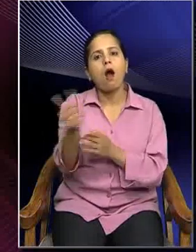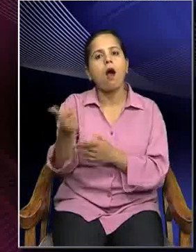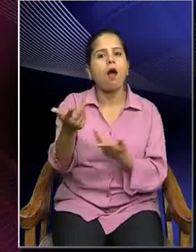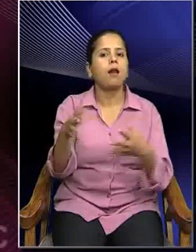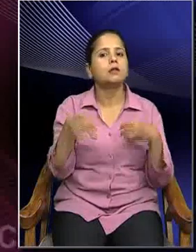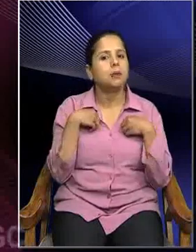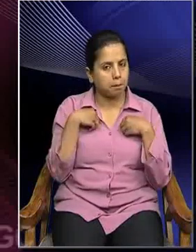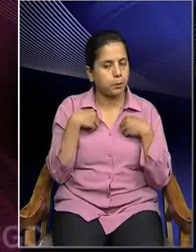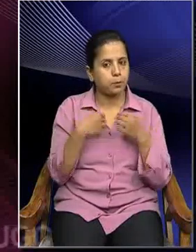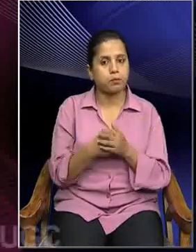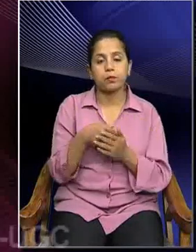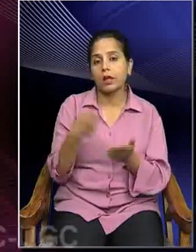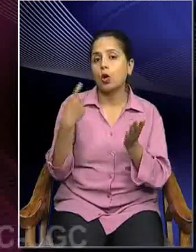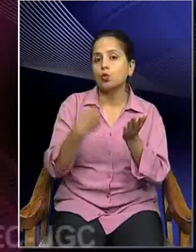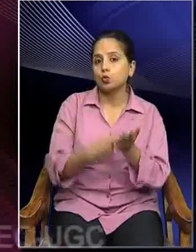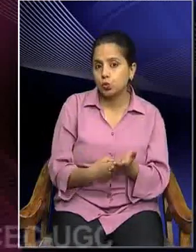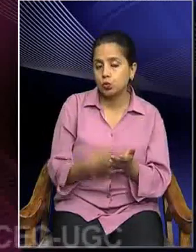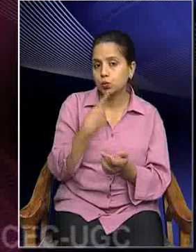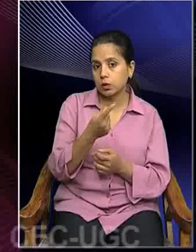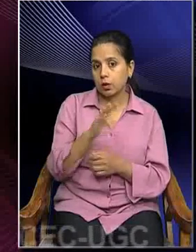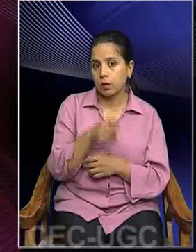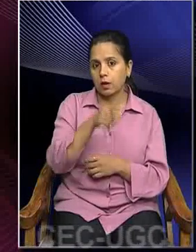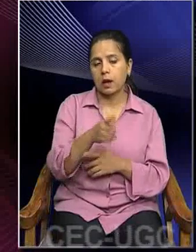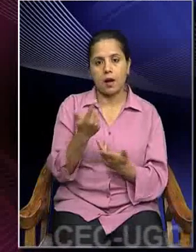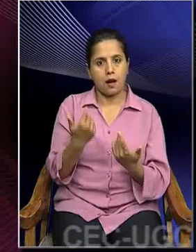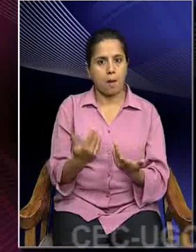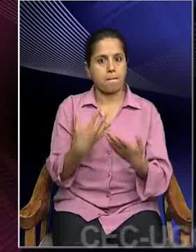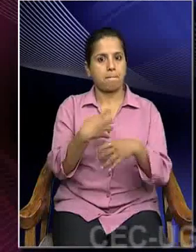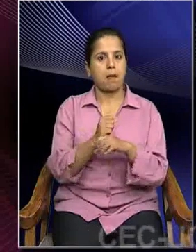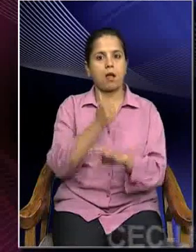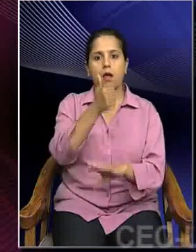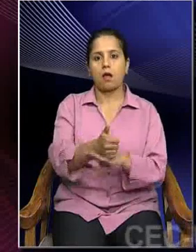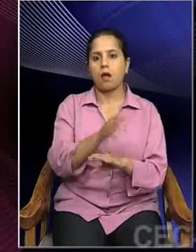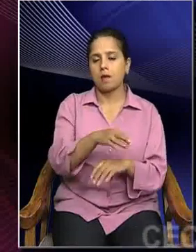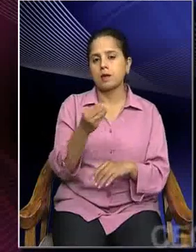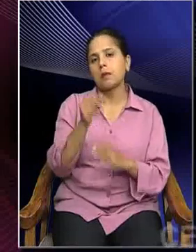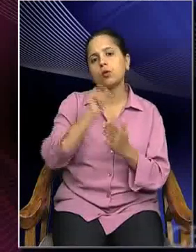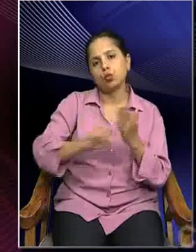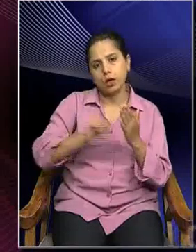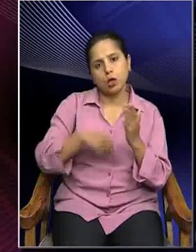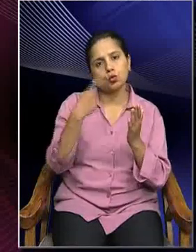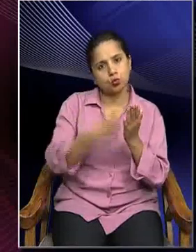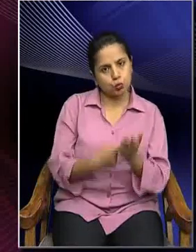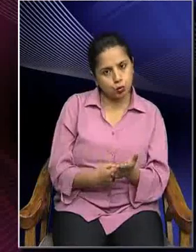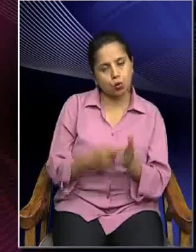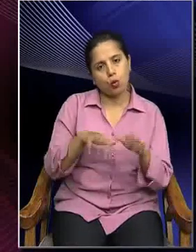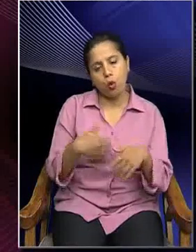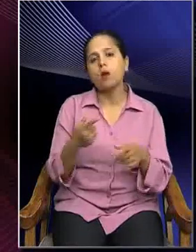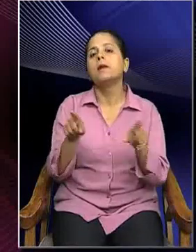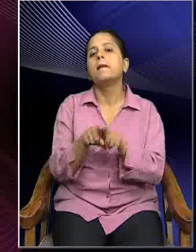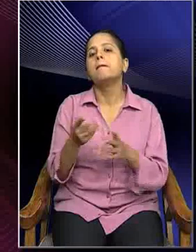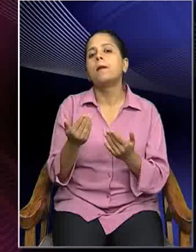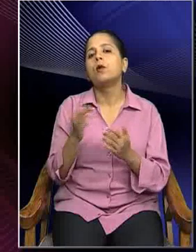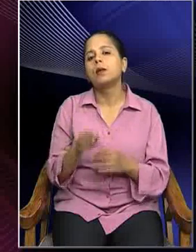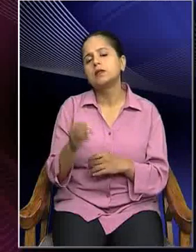accepted. Now norms are kind of established through written rules, or it could also be